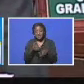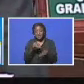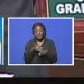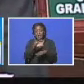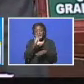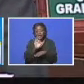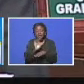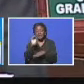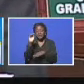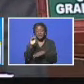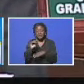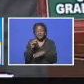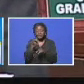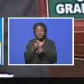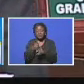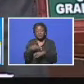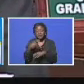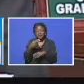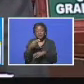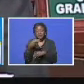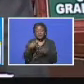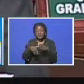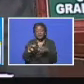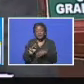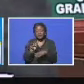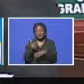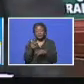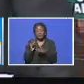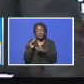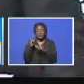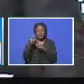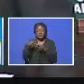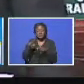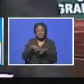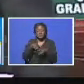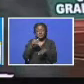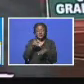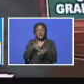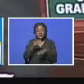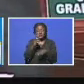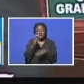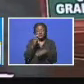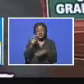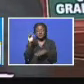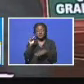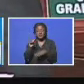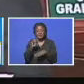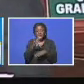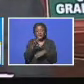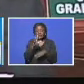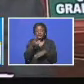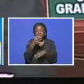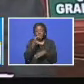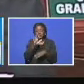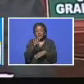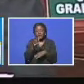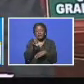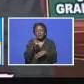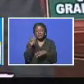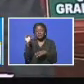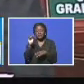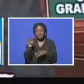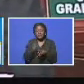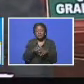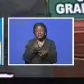9% from a high in the third wave of 16%, a 43.5% reduction in